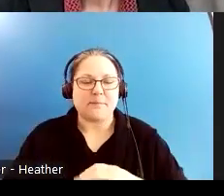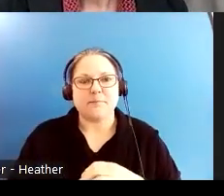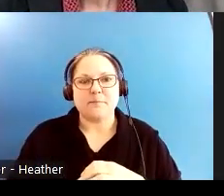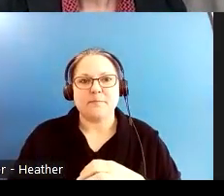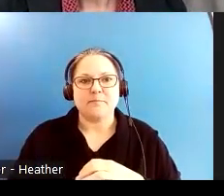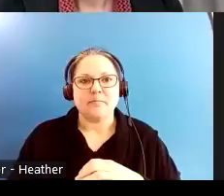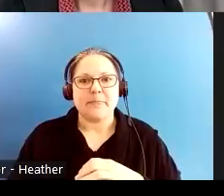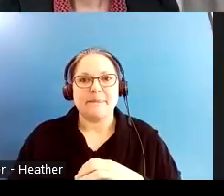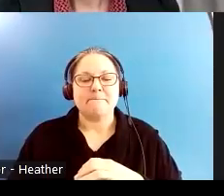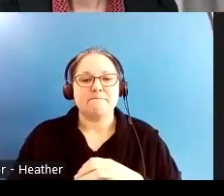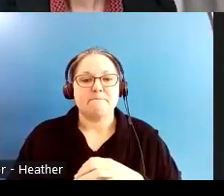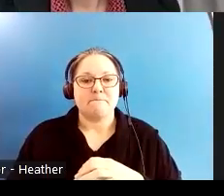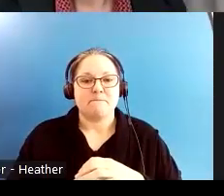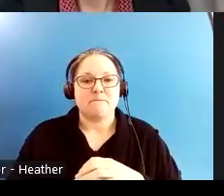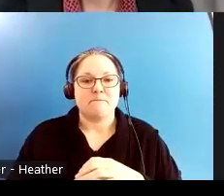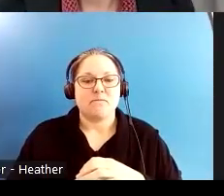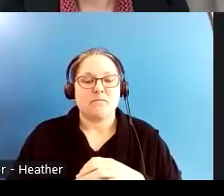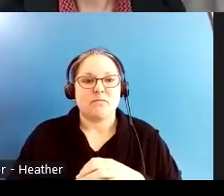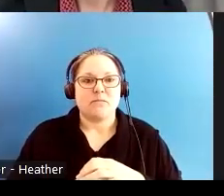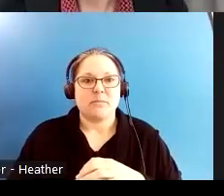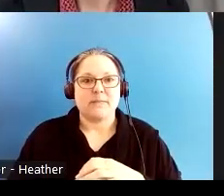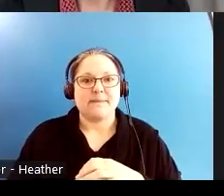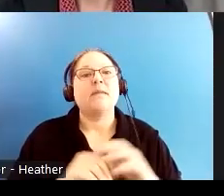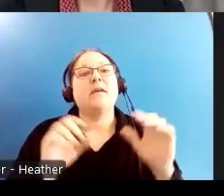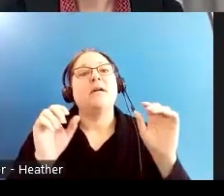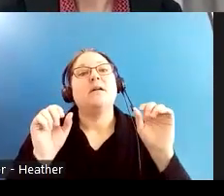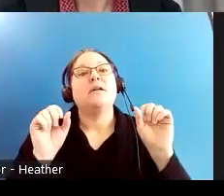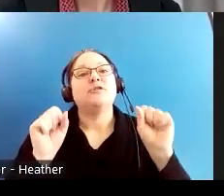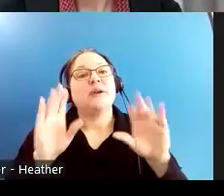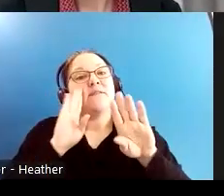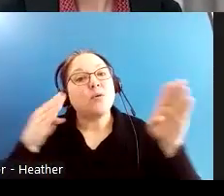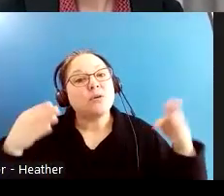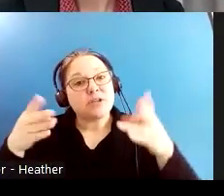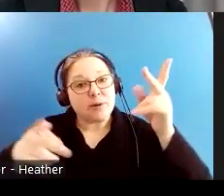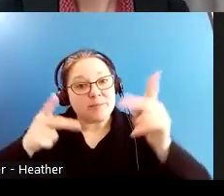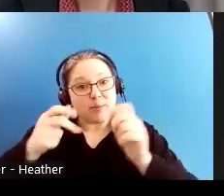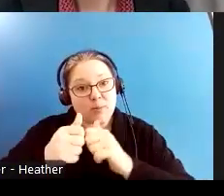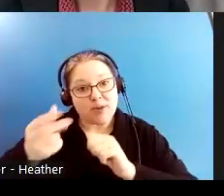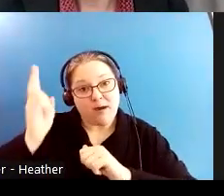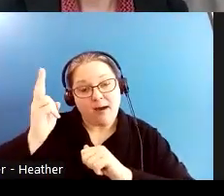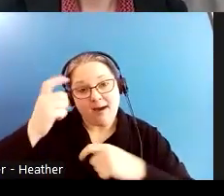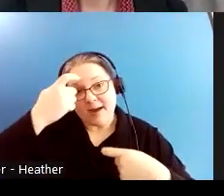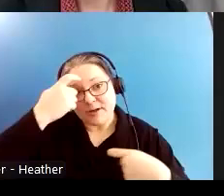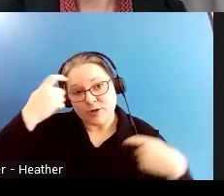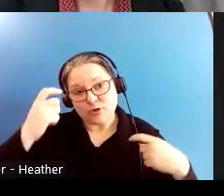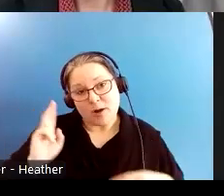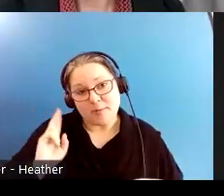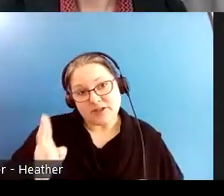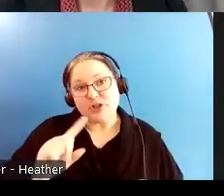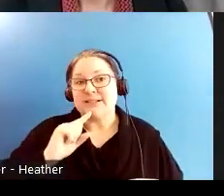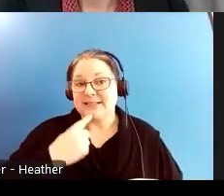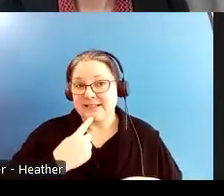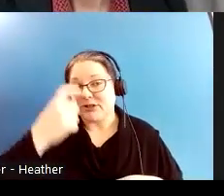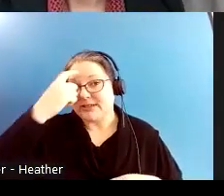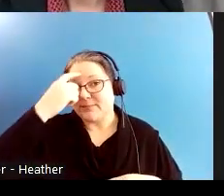So our approaches need to be really tailored to folks with a high trauma history and serious mental illness. So a lot of times we're going out, like